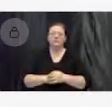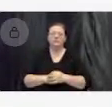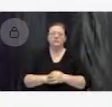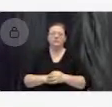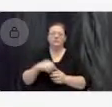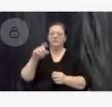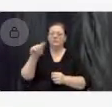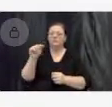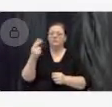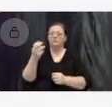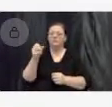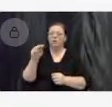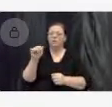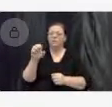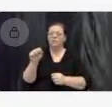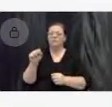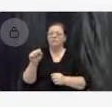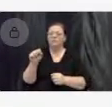Thomas?